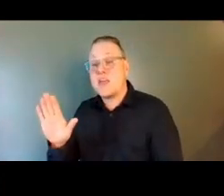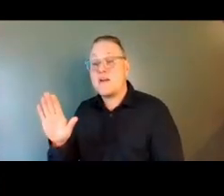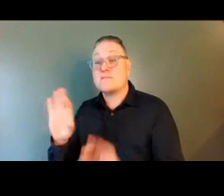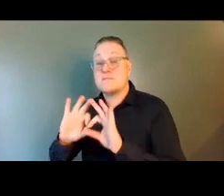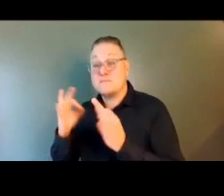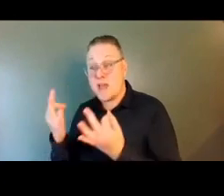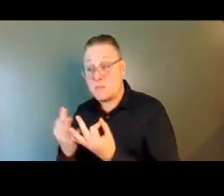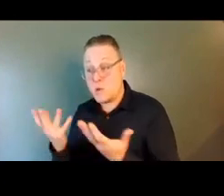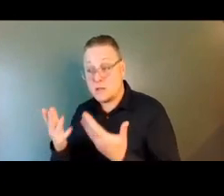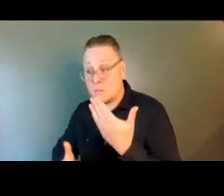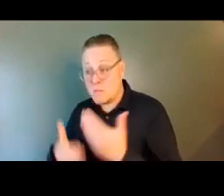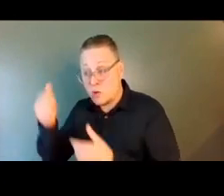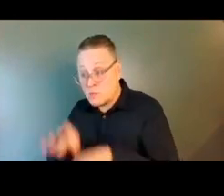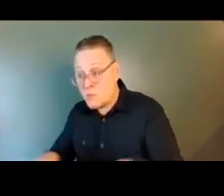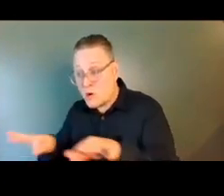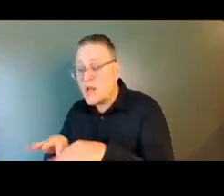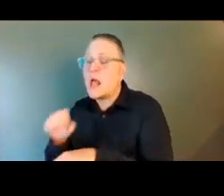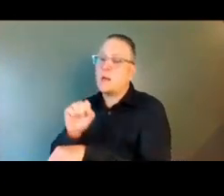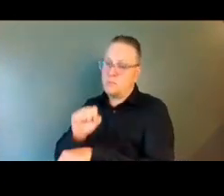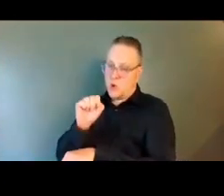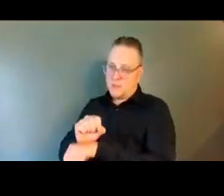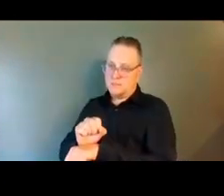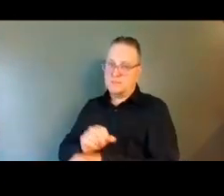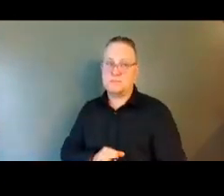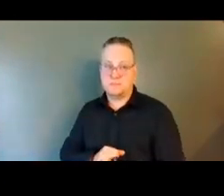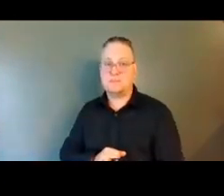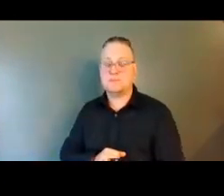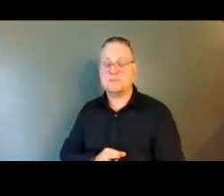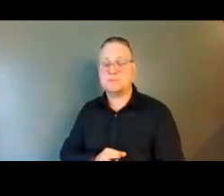am also a supporter of the employment first movement.